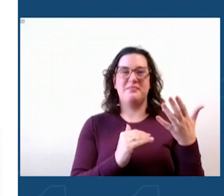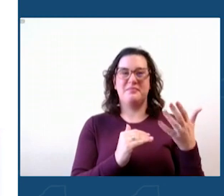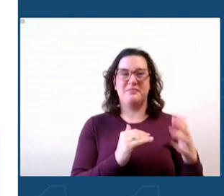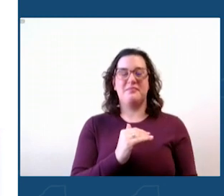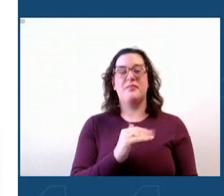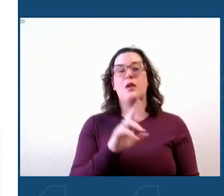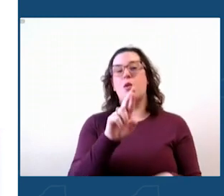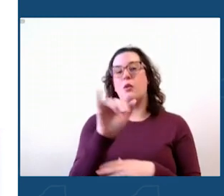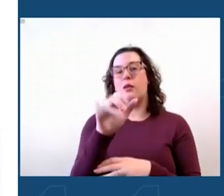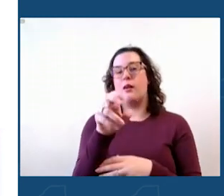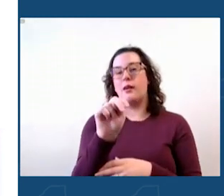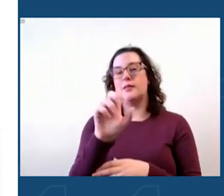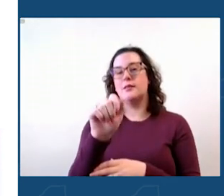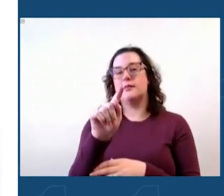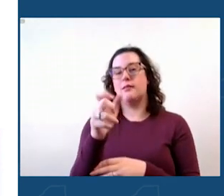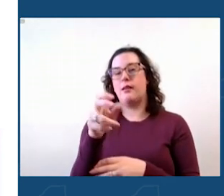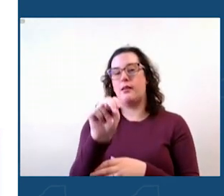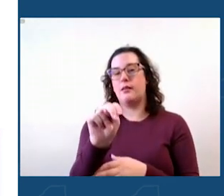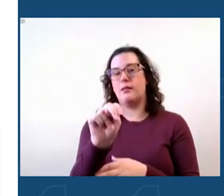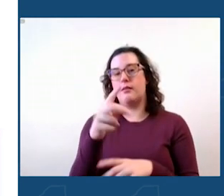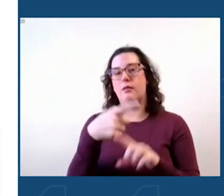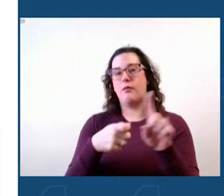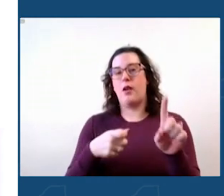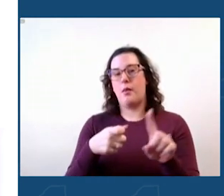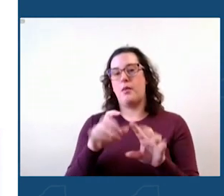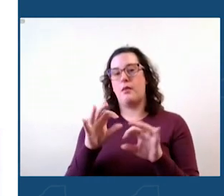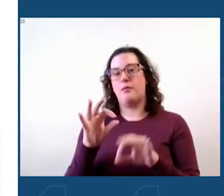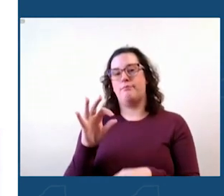Ryan Stanton from the Long Island Federation of Labor,